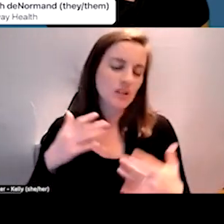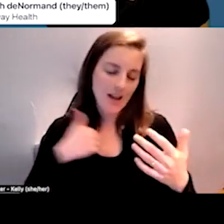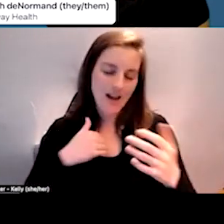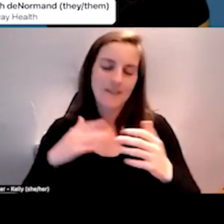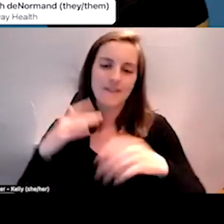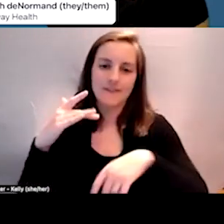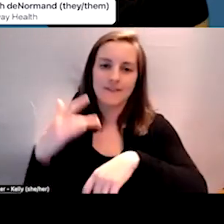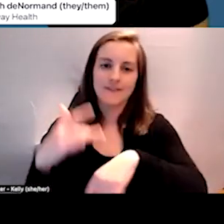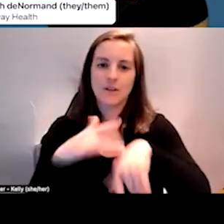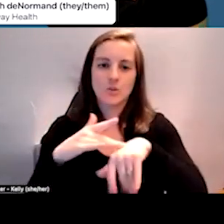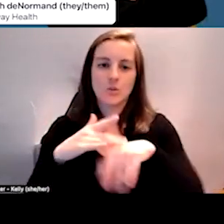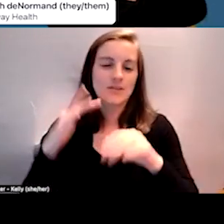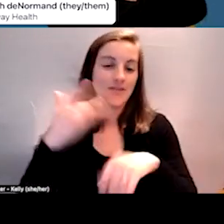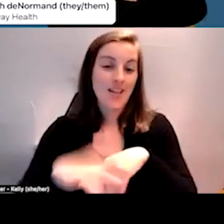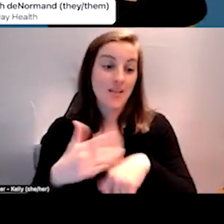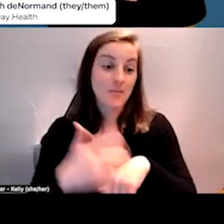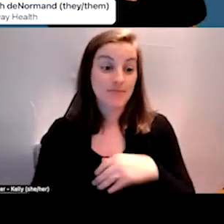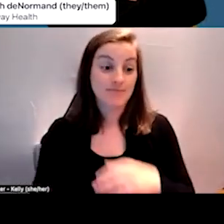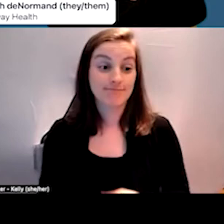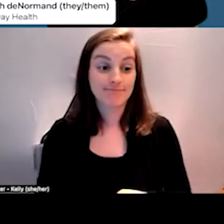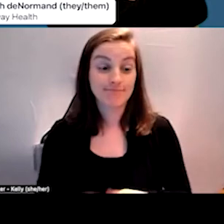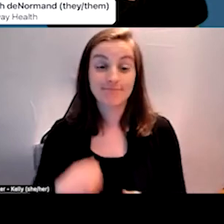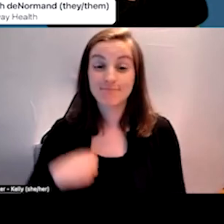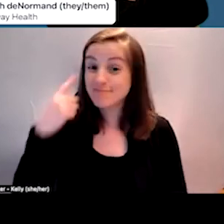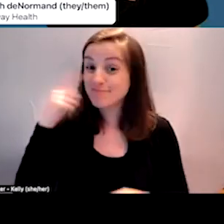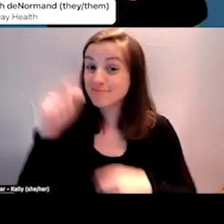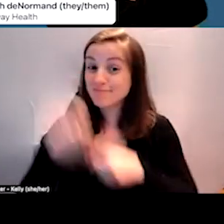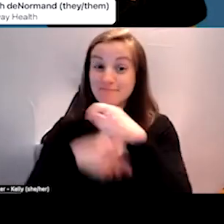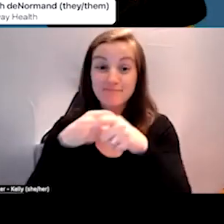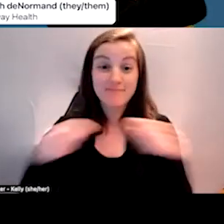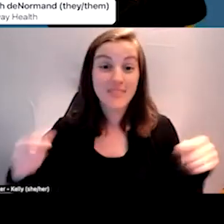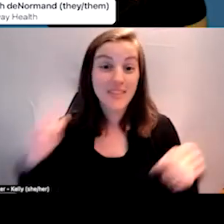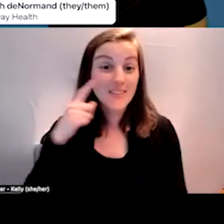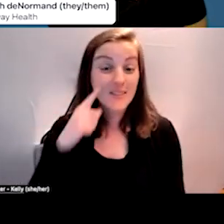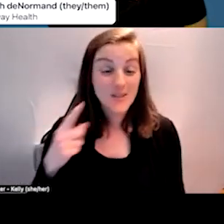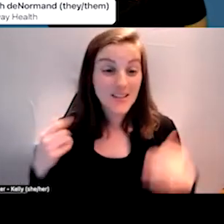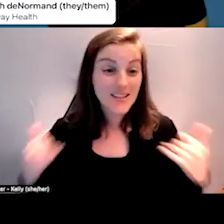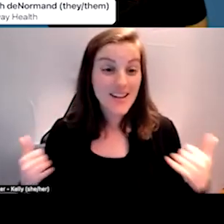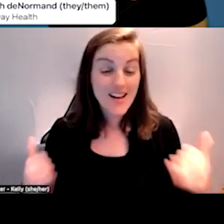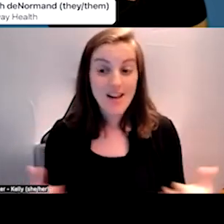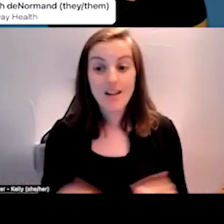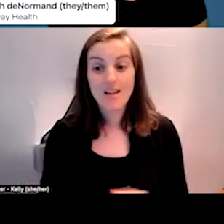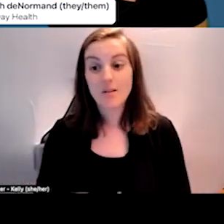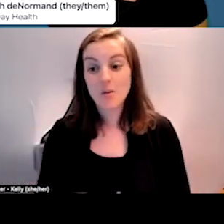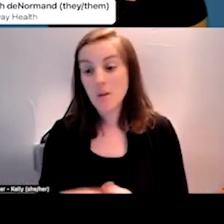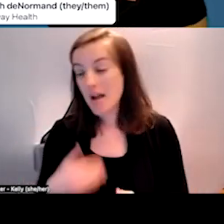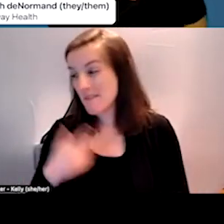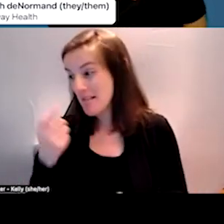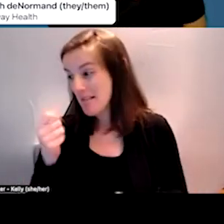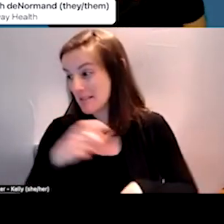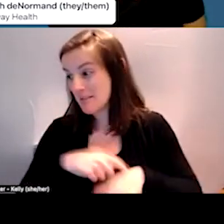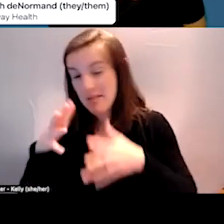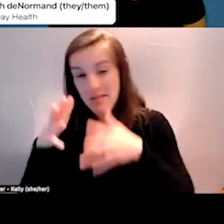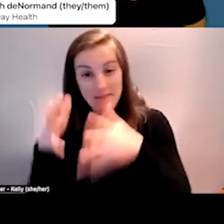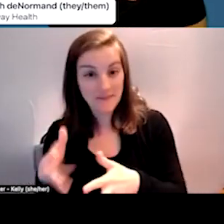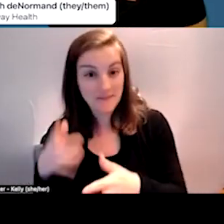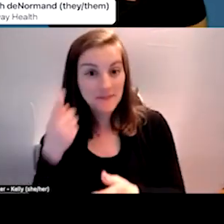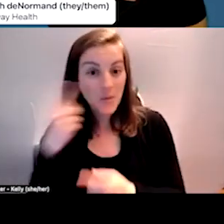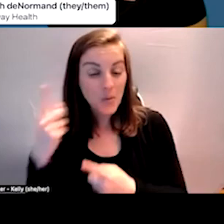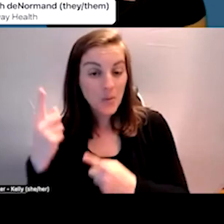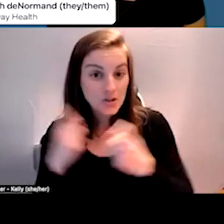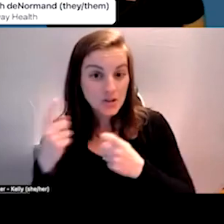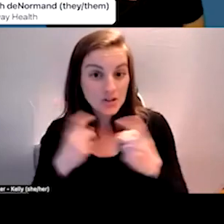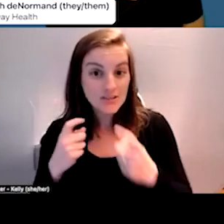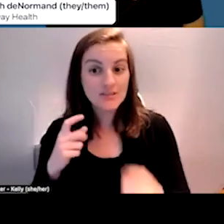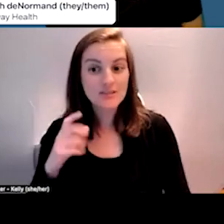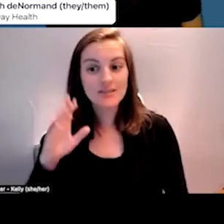that. And that's where I think we're going to wrap it. We certainly have a little bit of time, at least for questions. And I know